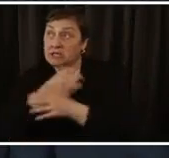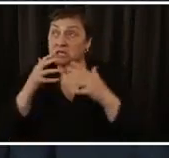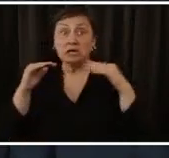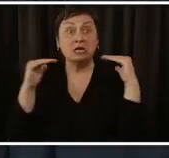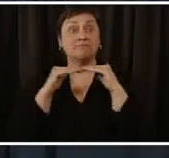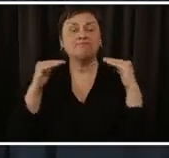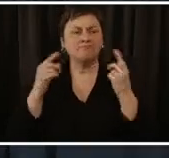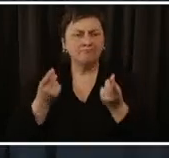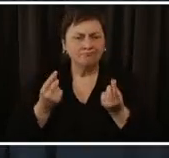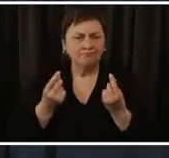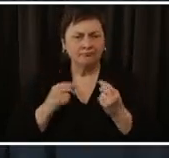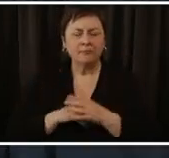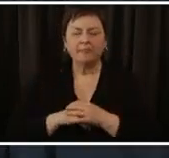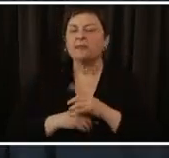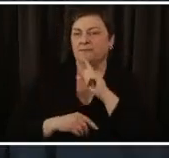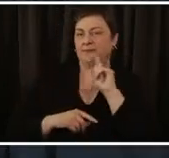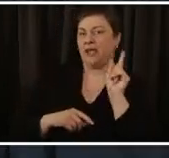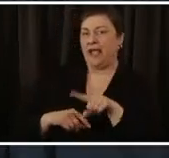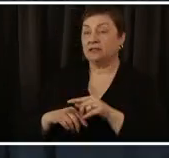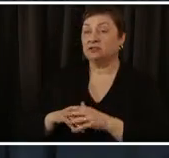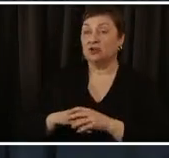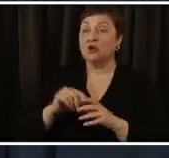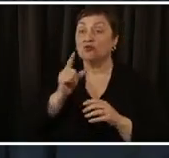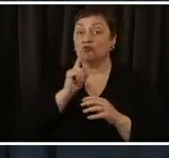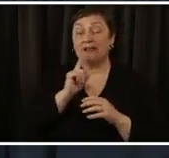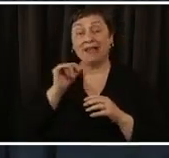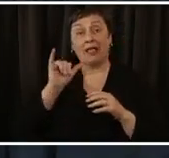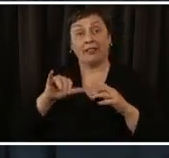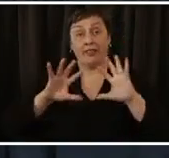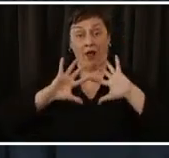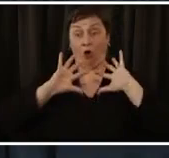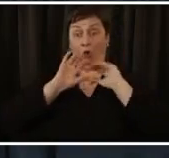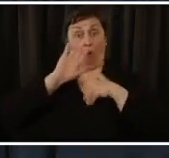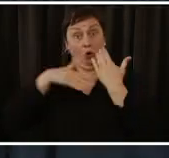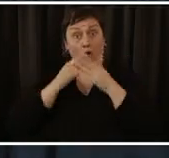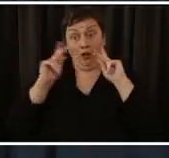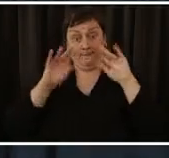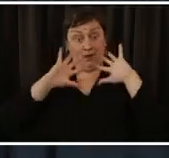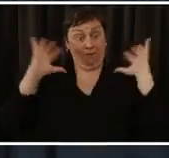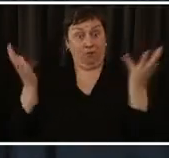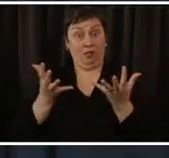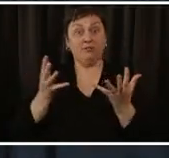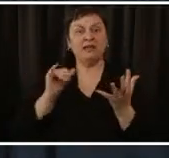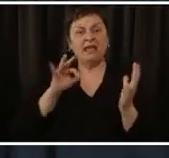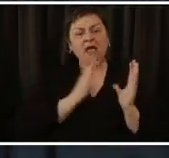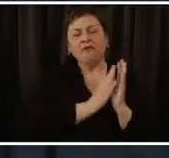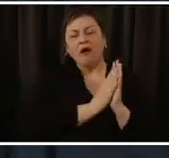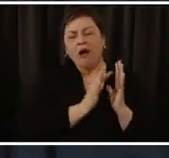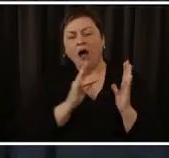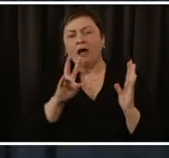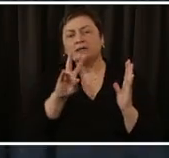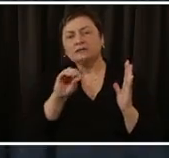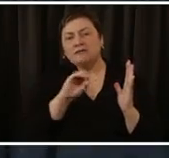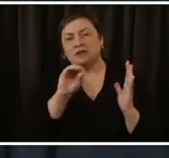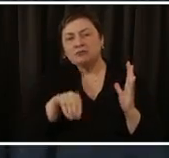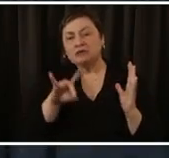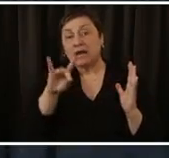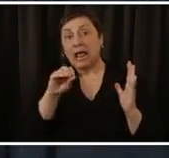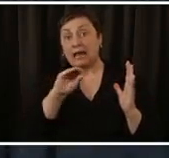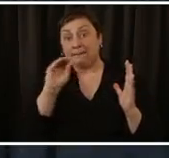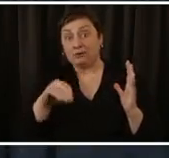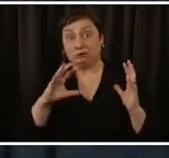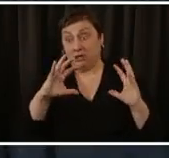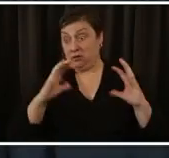information we have, we feel that herd immunity number is between 70 and 80% that we need to achieve for the virus to not have enough hosts to freely circulate